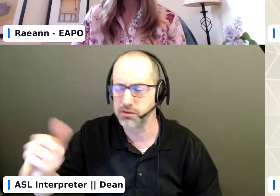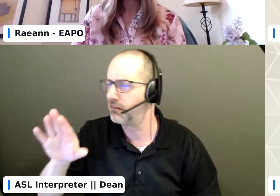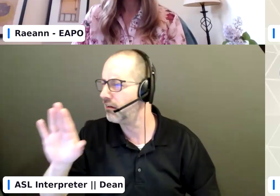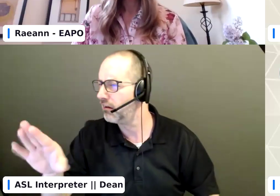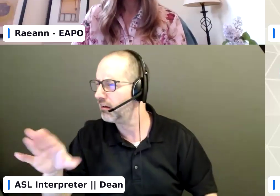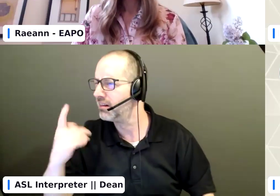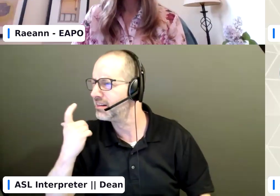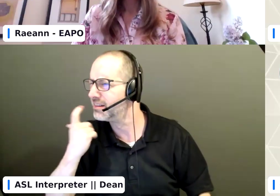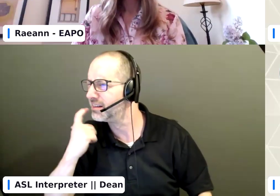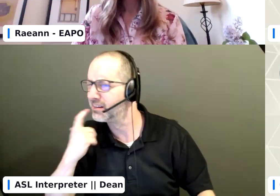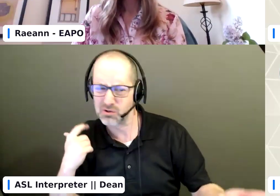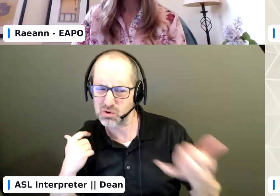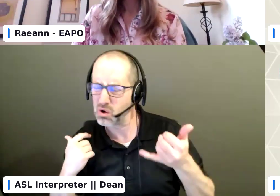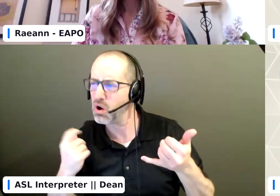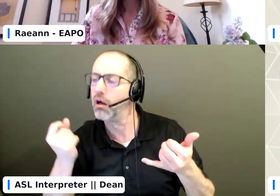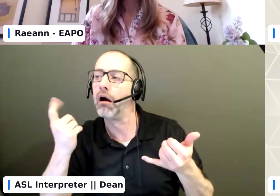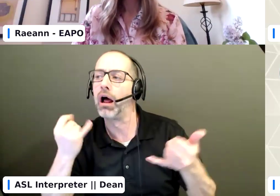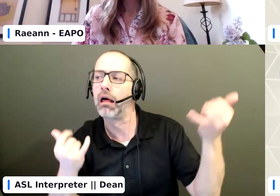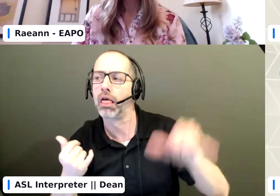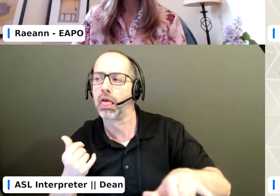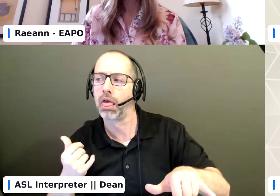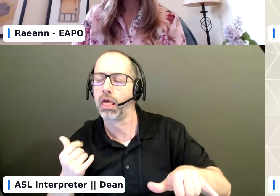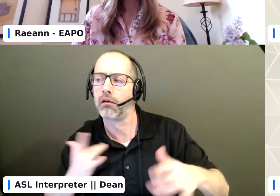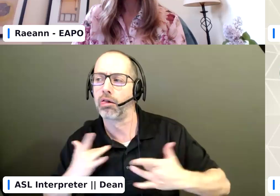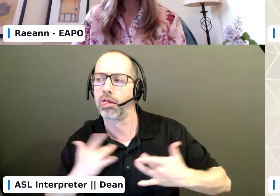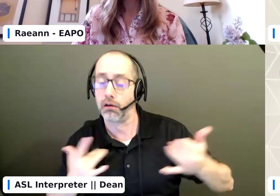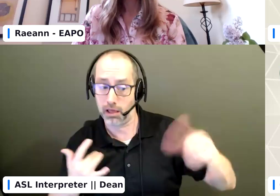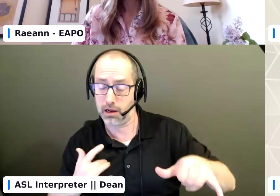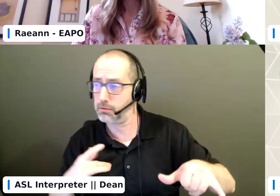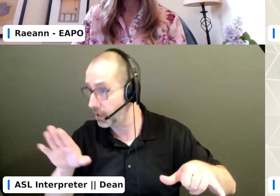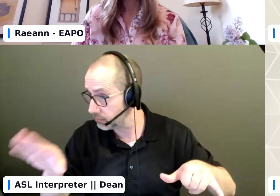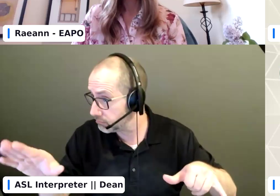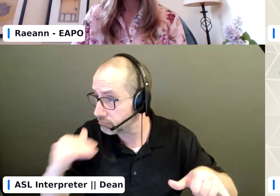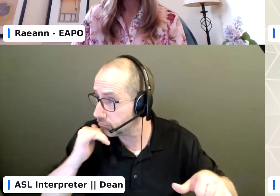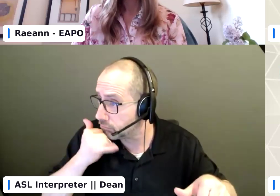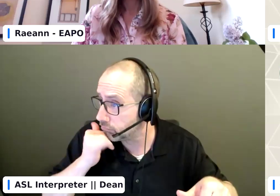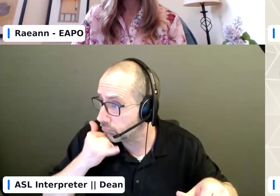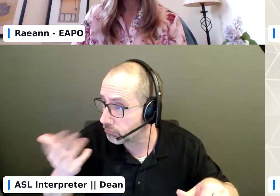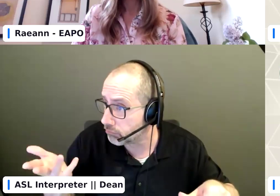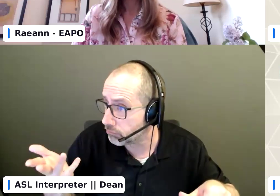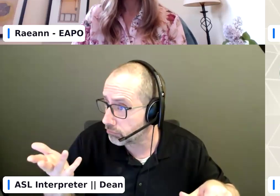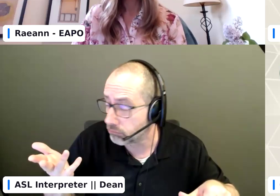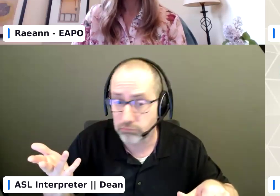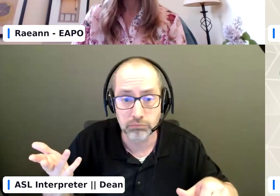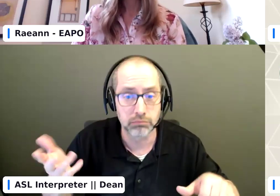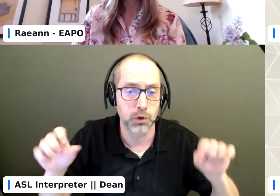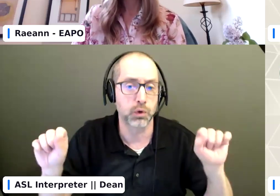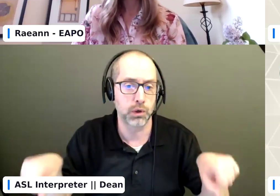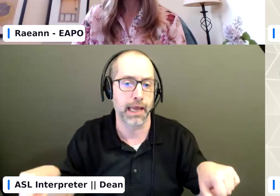And then you can say, "Hey, I was just given a call. Someone said there's a problem with my account. Is there a problem with my